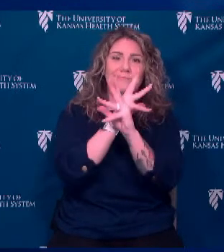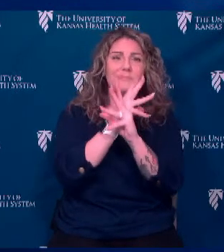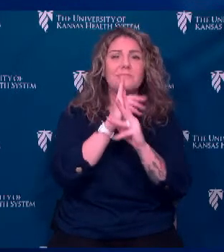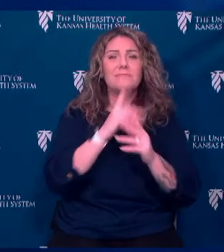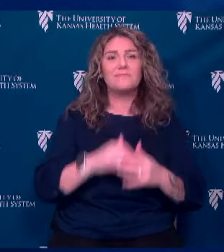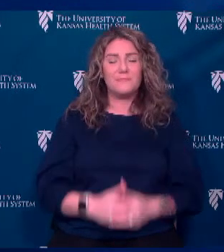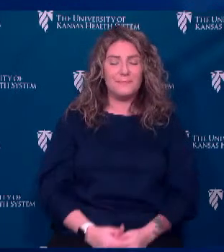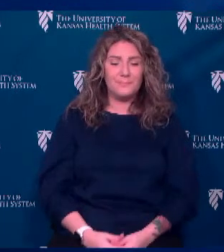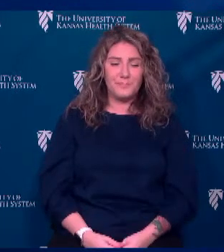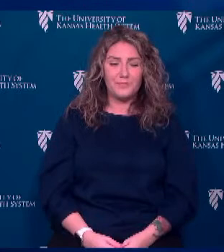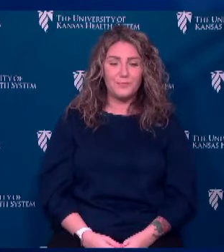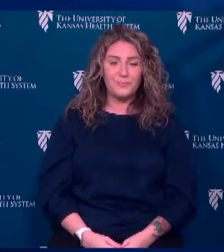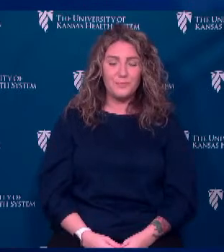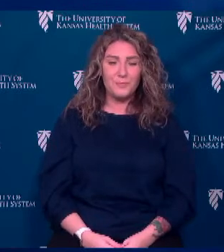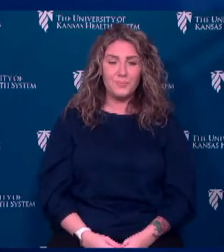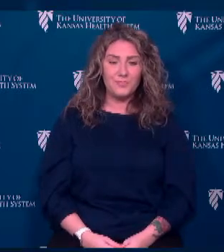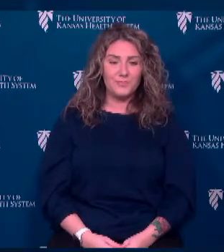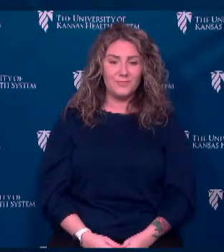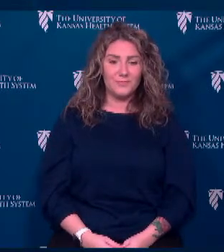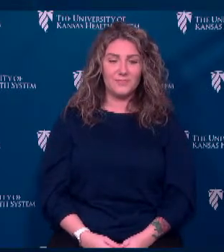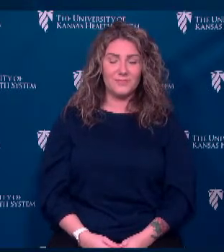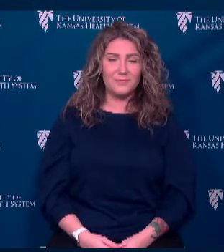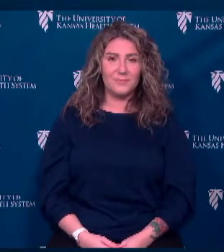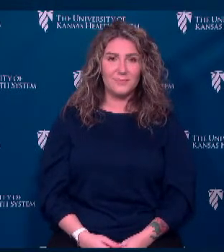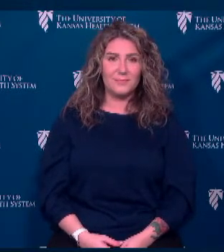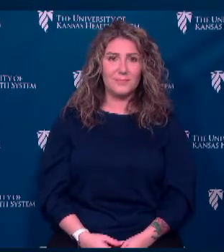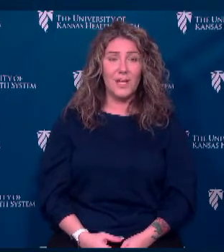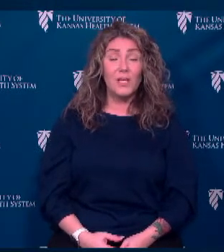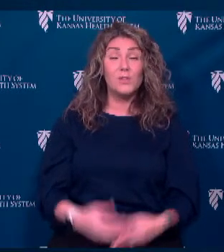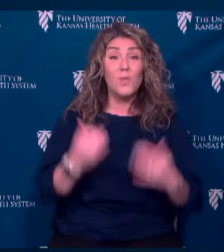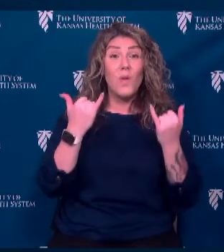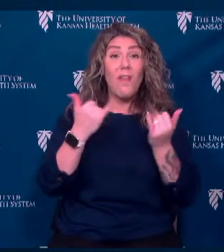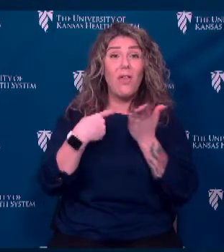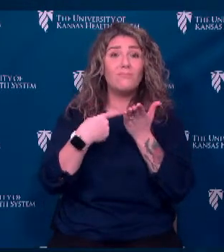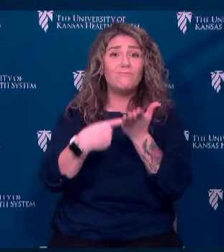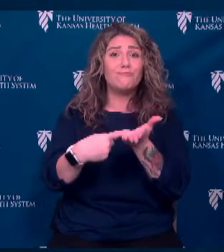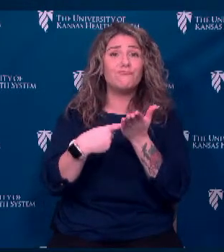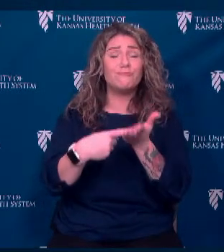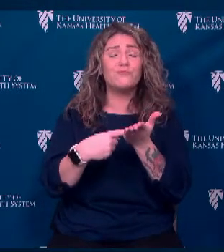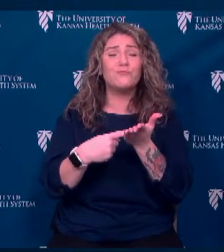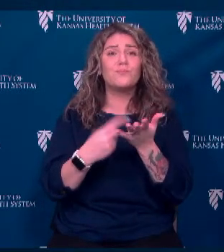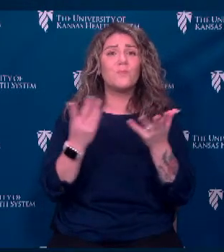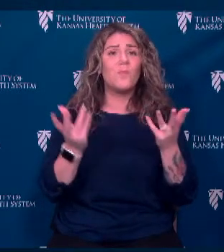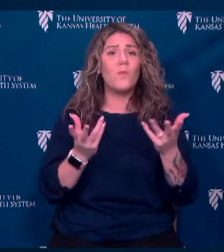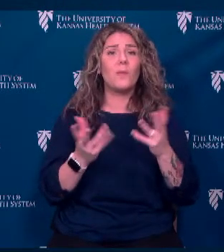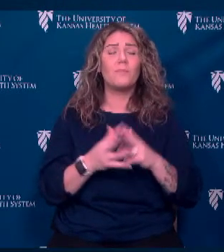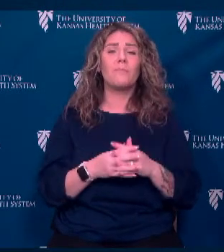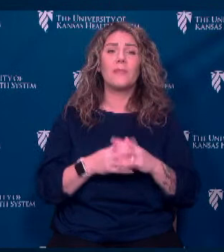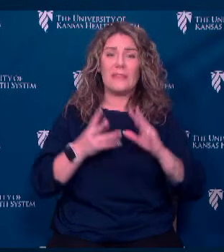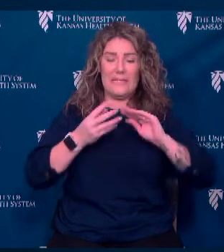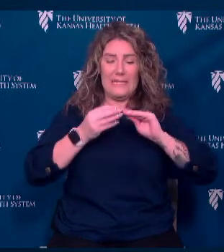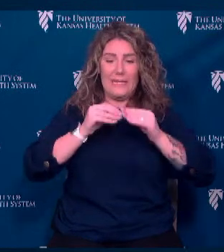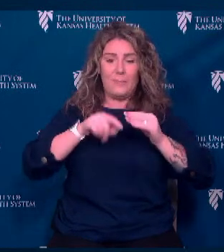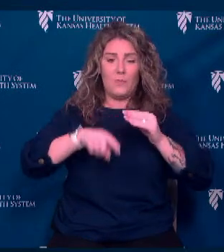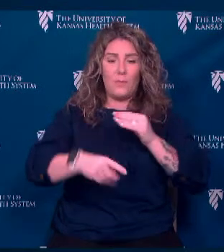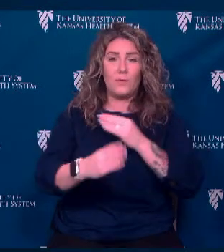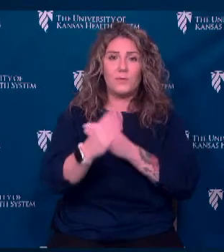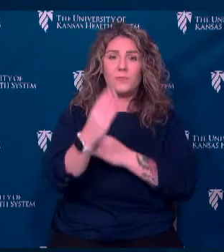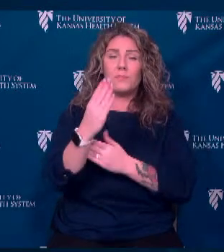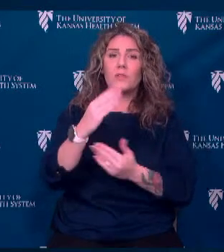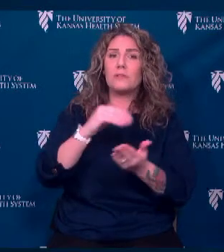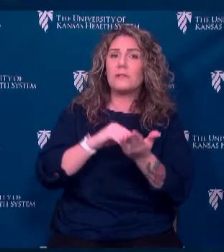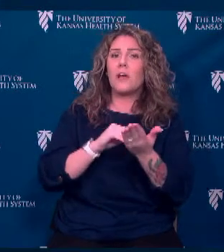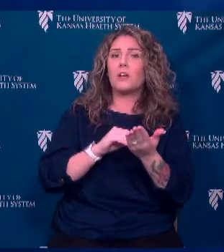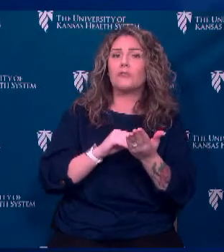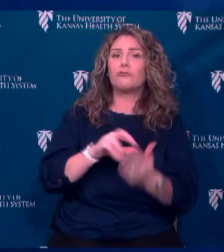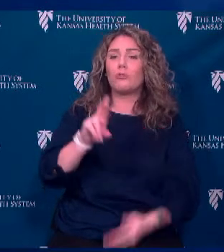teleprompter. So, all right, well, we're going to get into our discussion around the numbers this morning. Dr. Raghu Adiga,